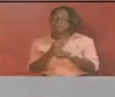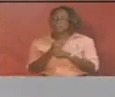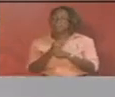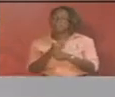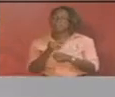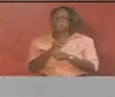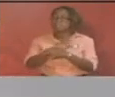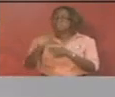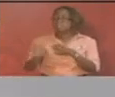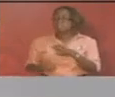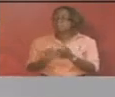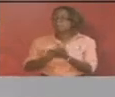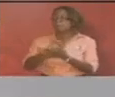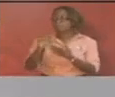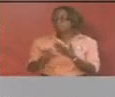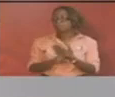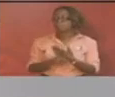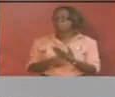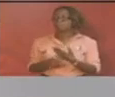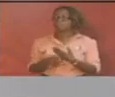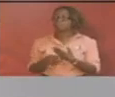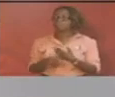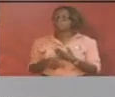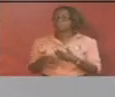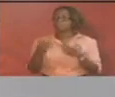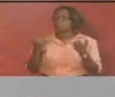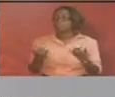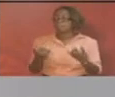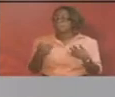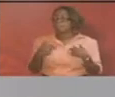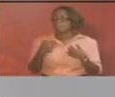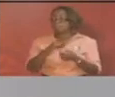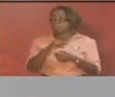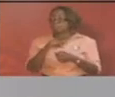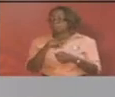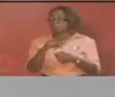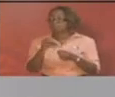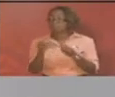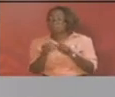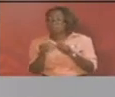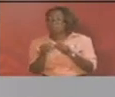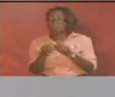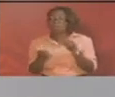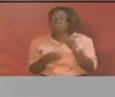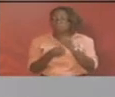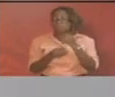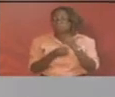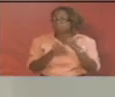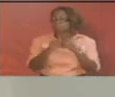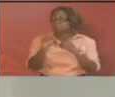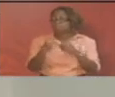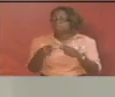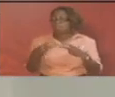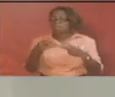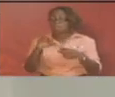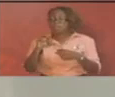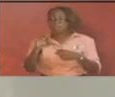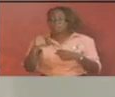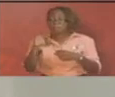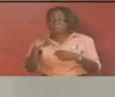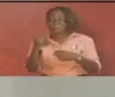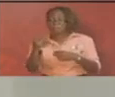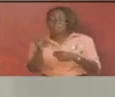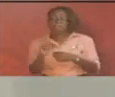Thank you very much. And we have a follow-up question from CNC3 Guardian Media Limited, please. Hi, morning